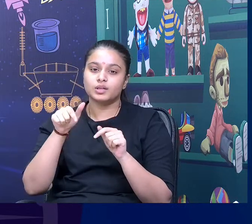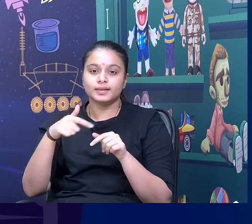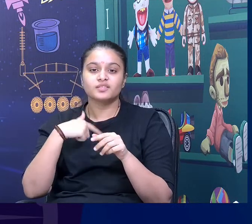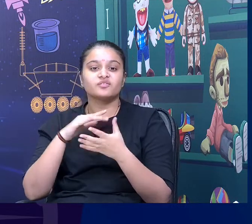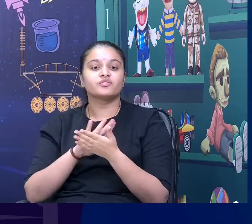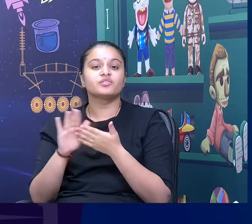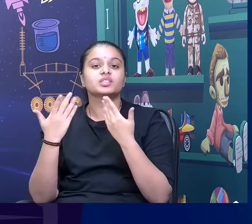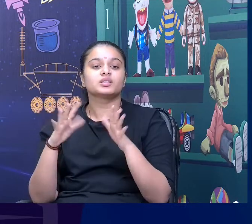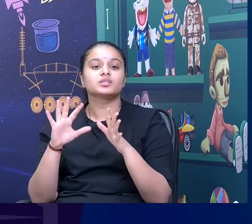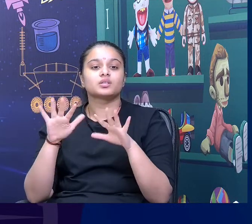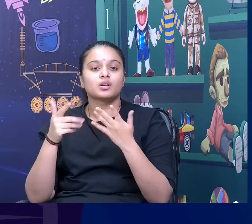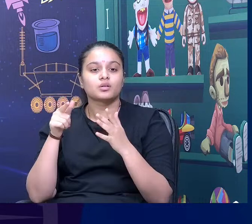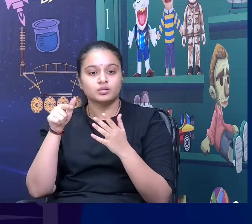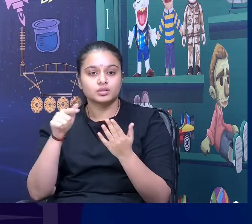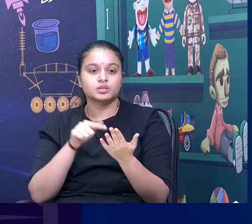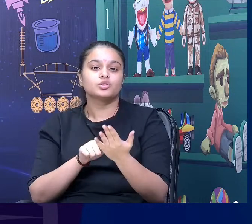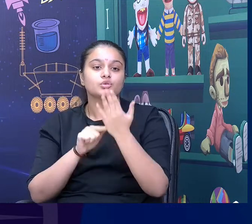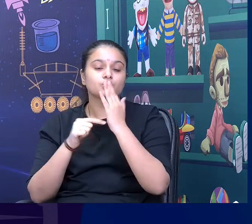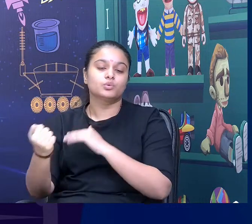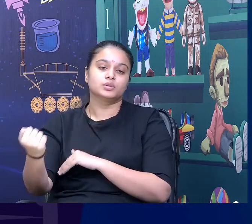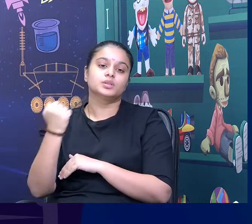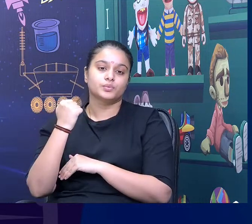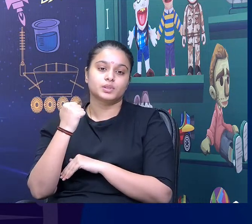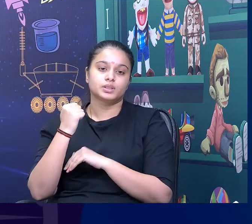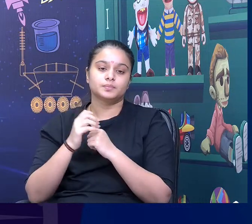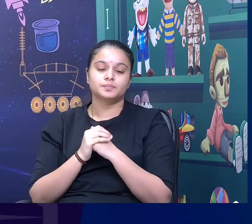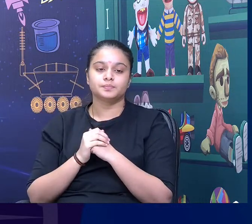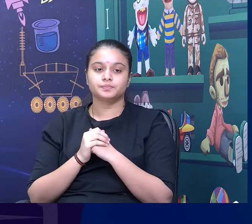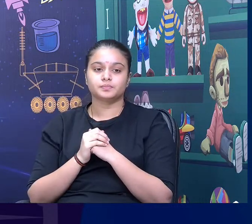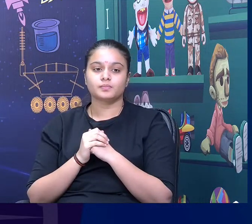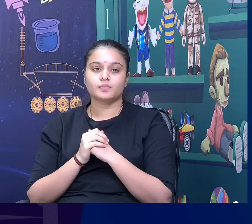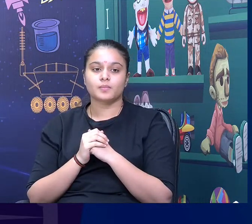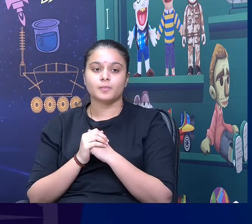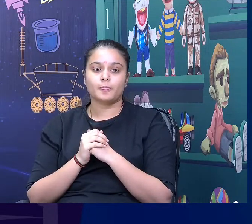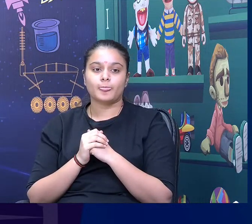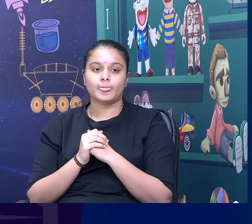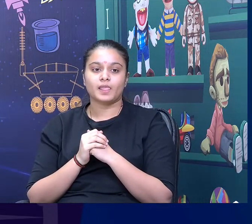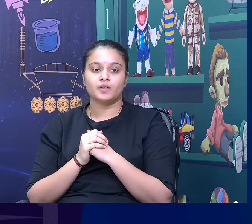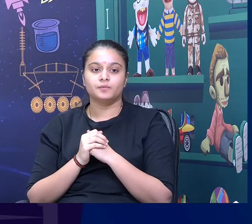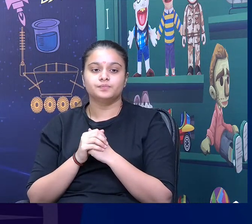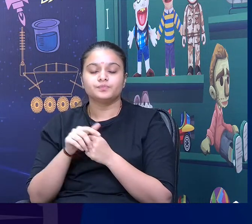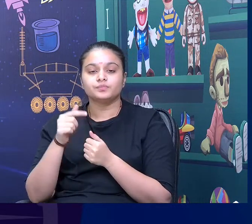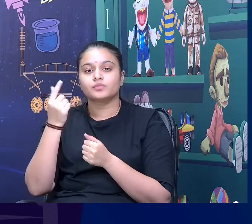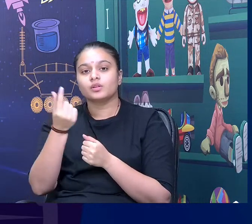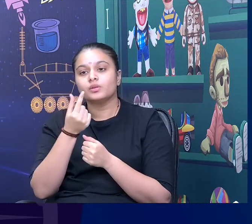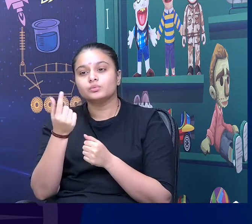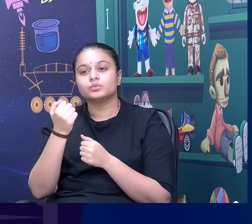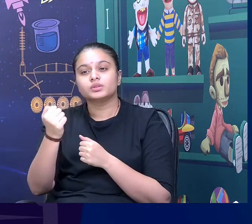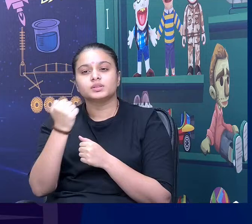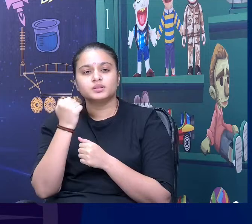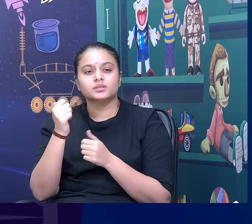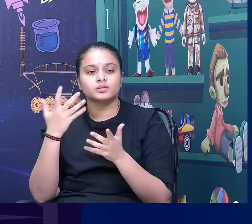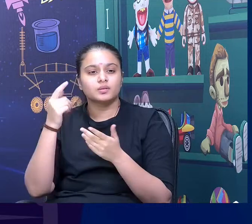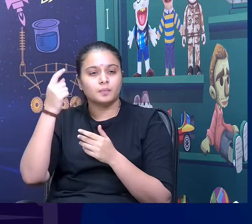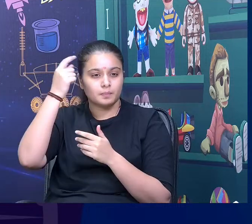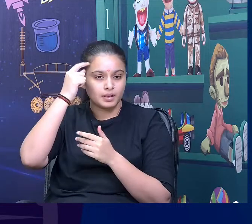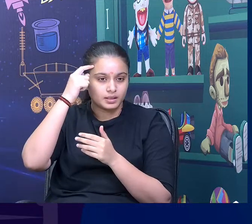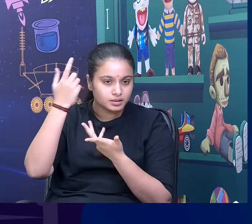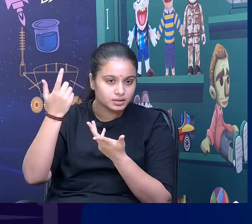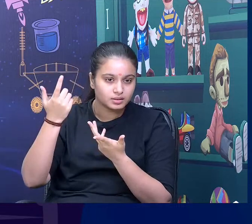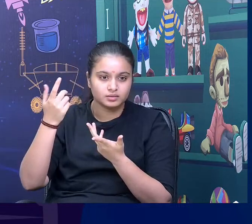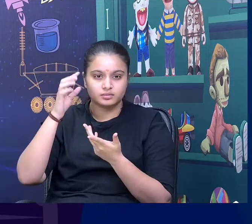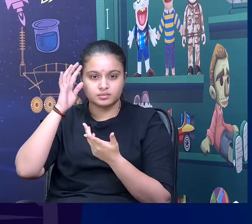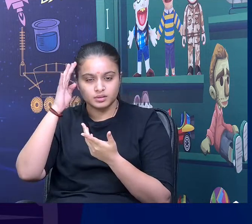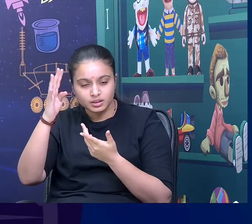overcome from them, that shows our strength. Also, how do you use your strengths, mental strengths,